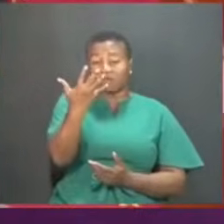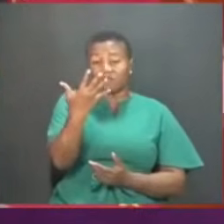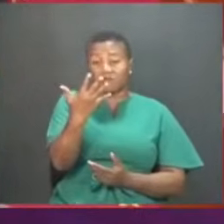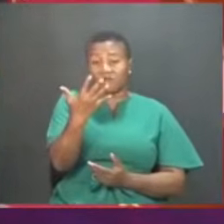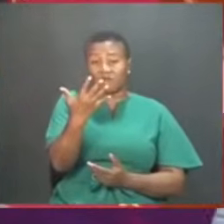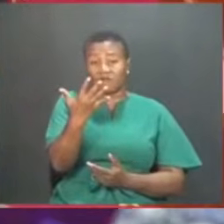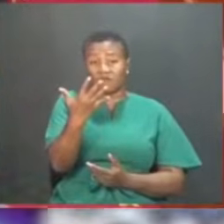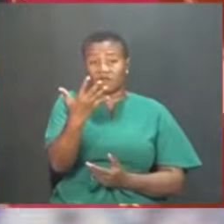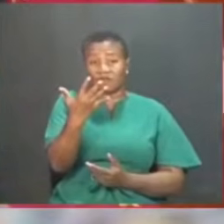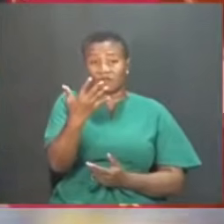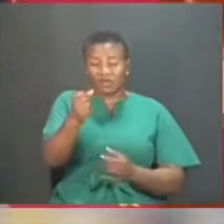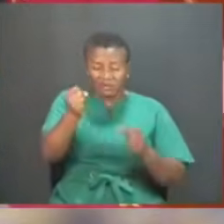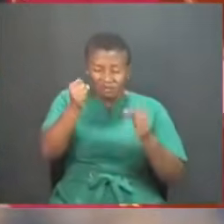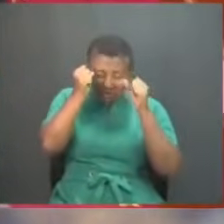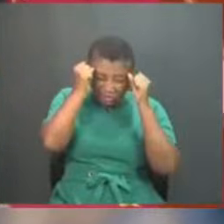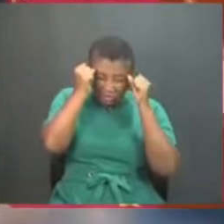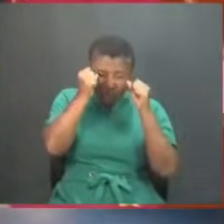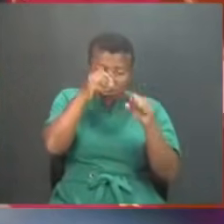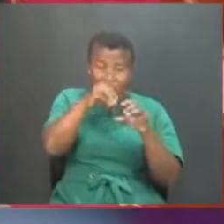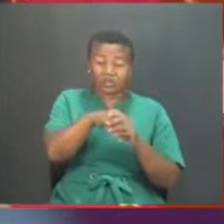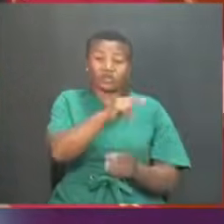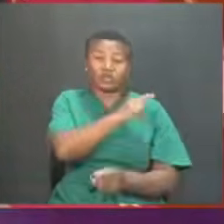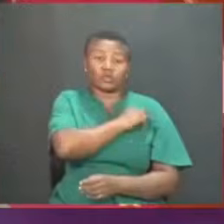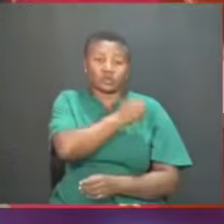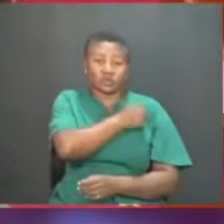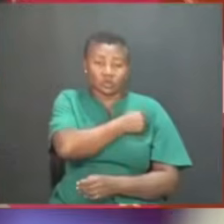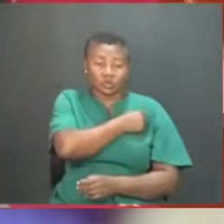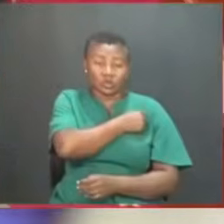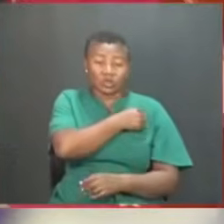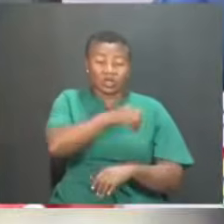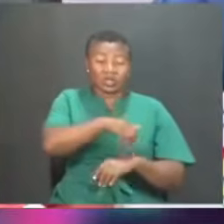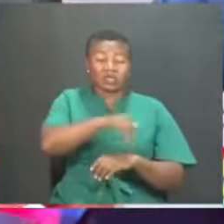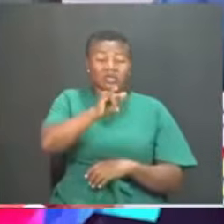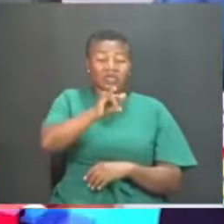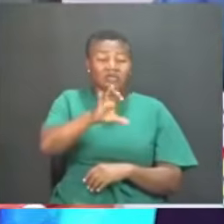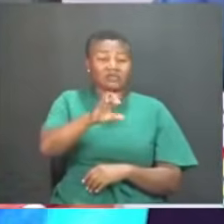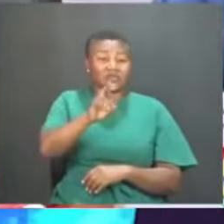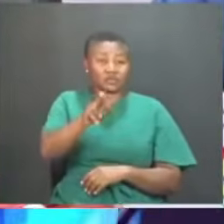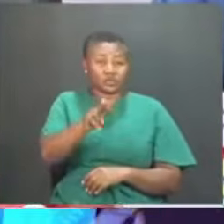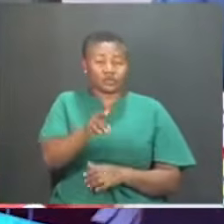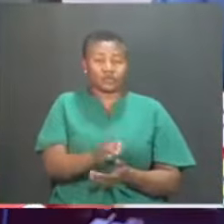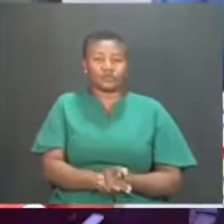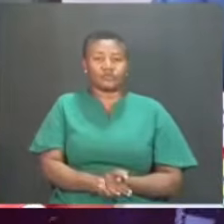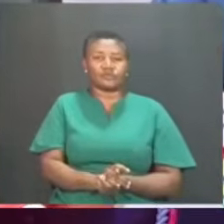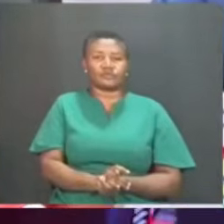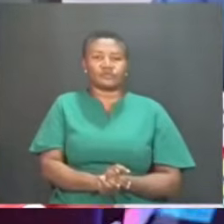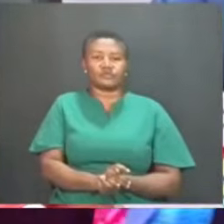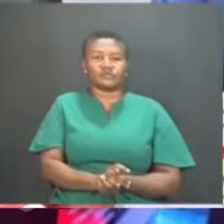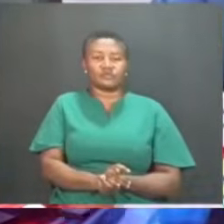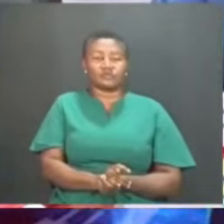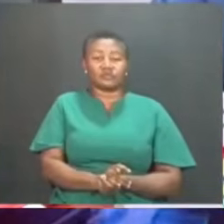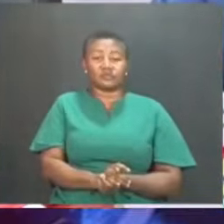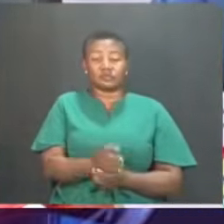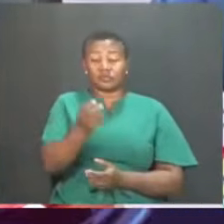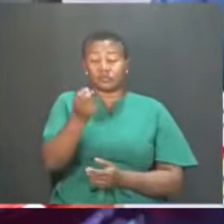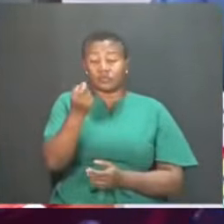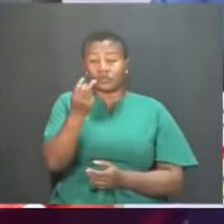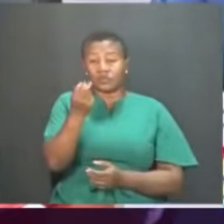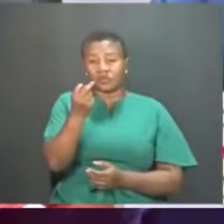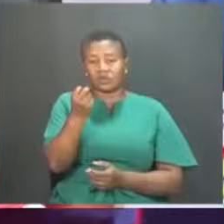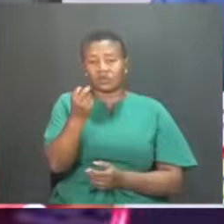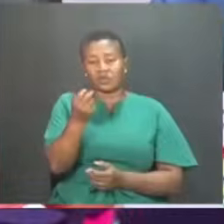are critical, and as we speak, they are the ICU. Right Honorable Speaker, 12 are fairly